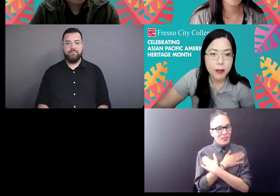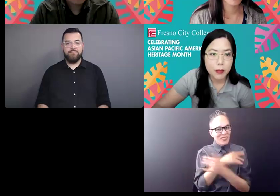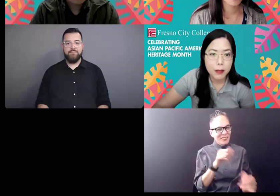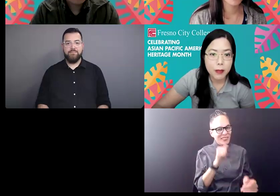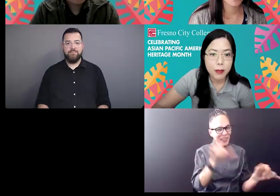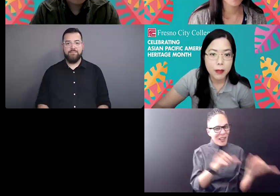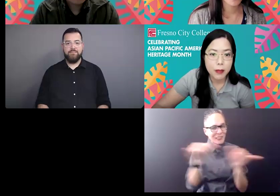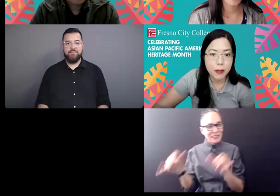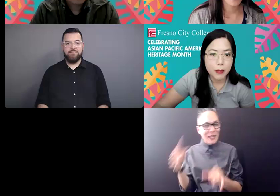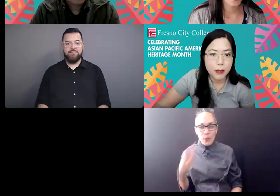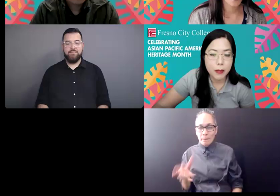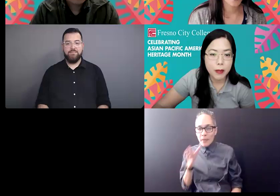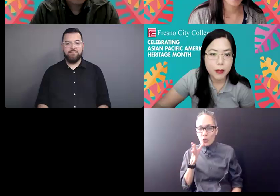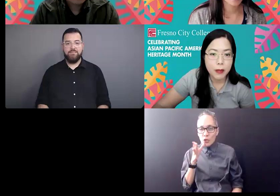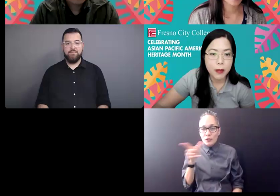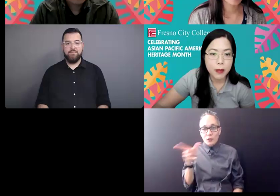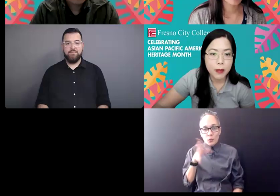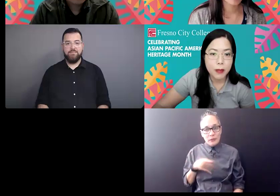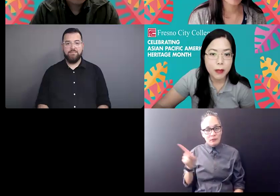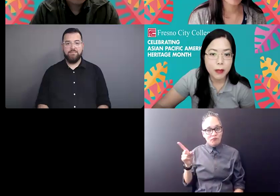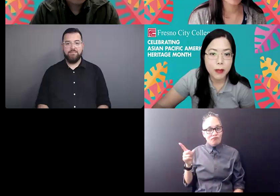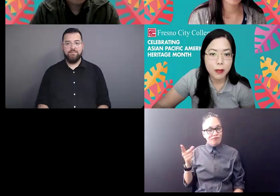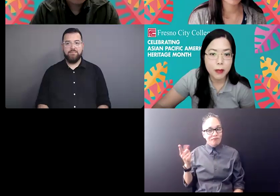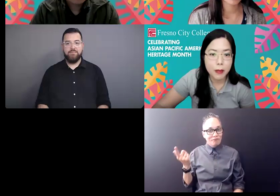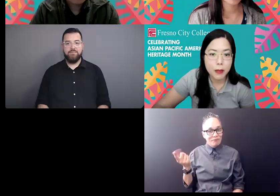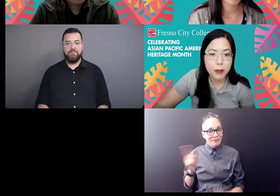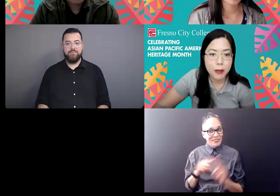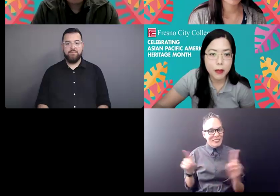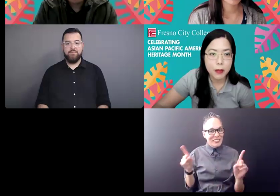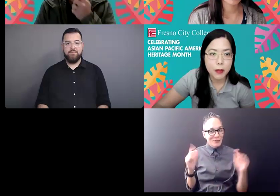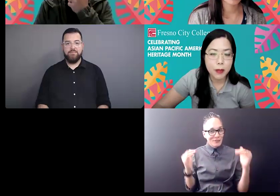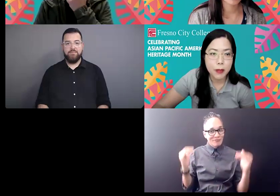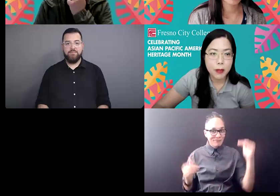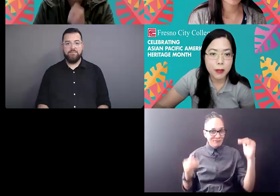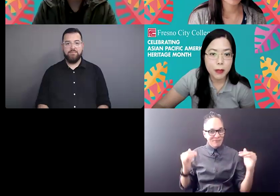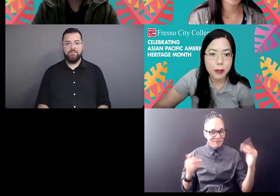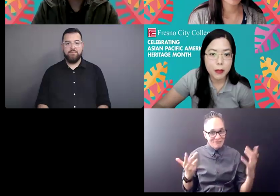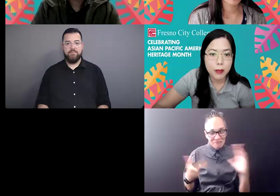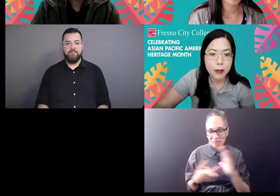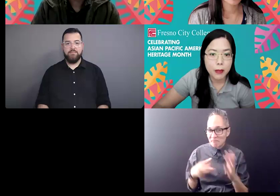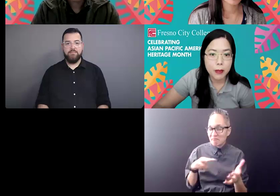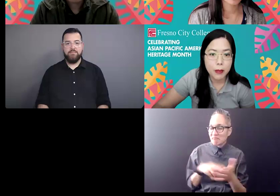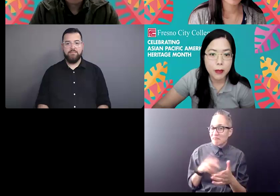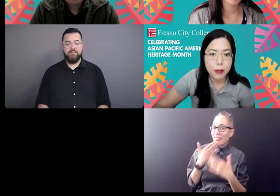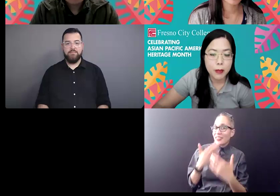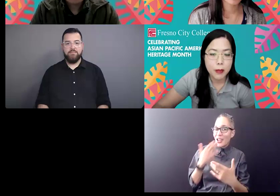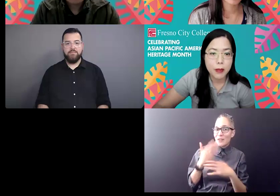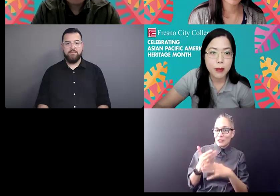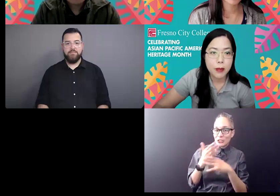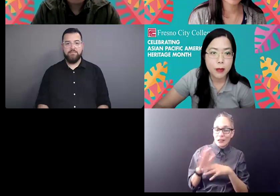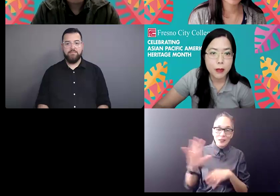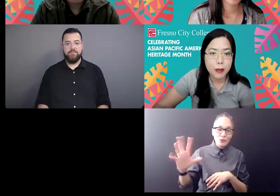true for our women. And so, I'm glad to hear you share that